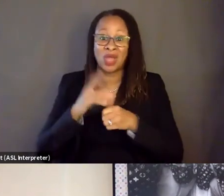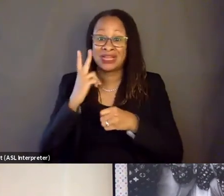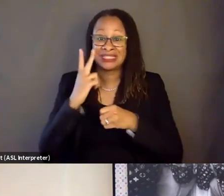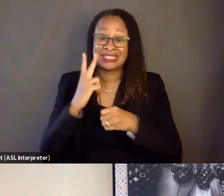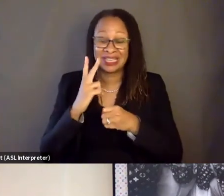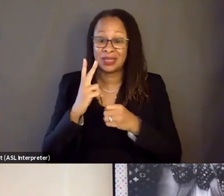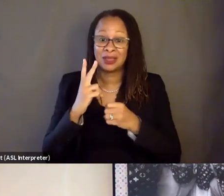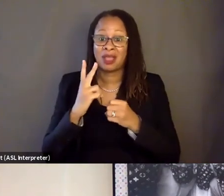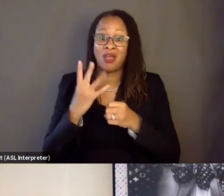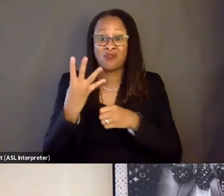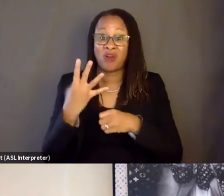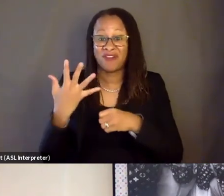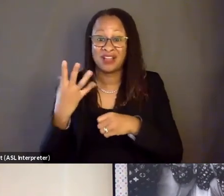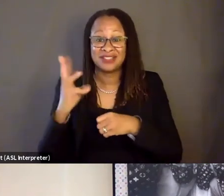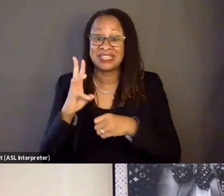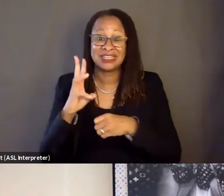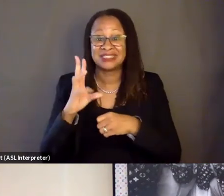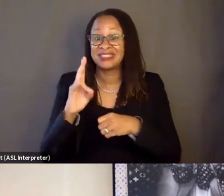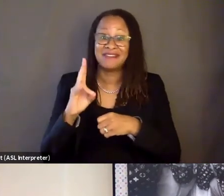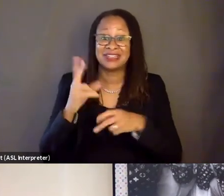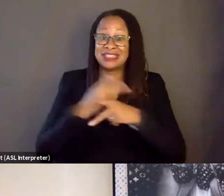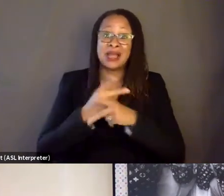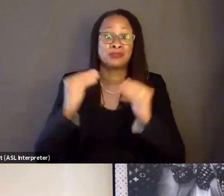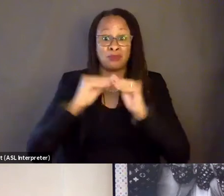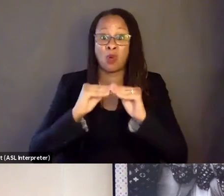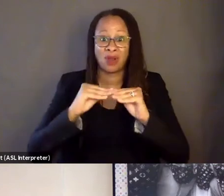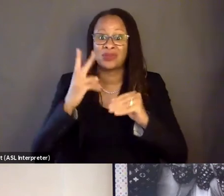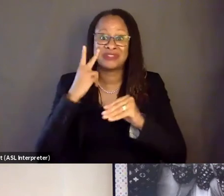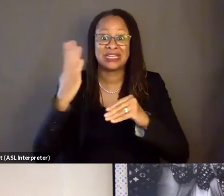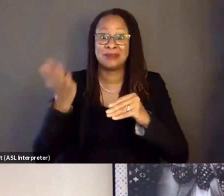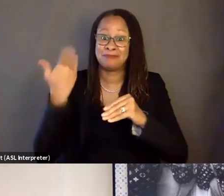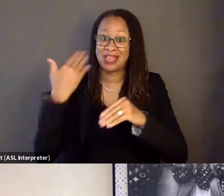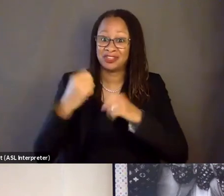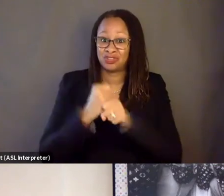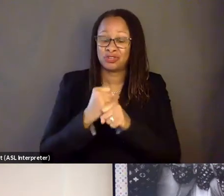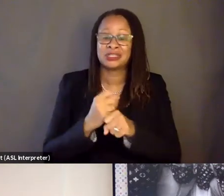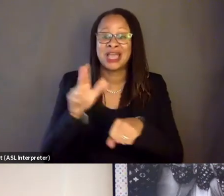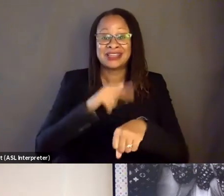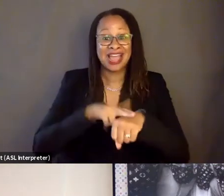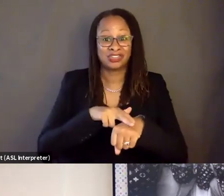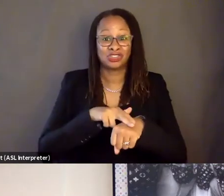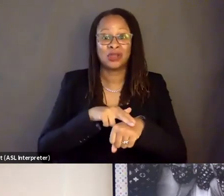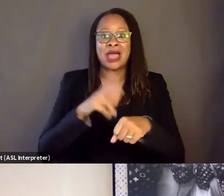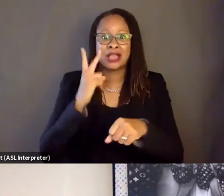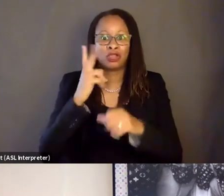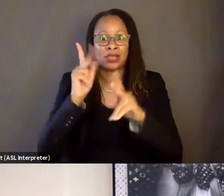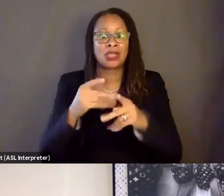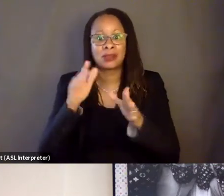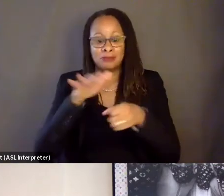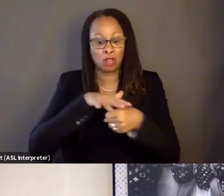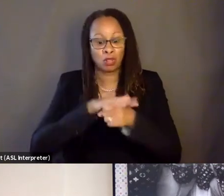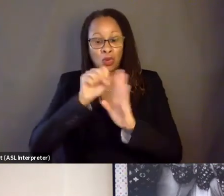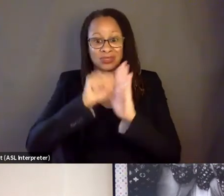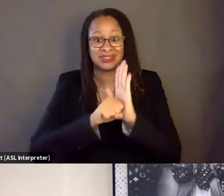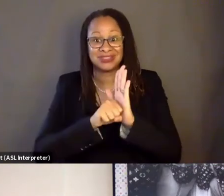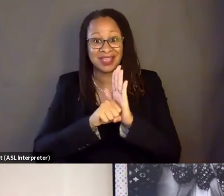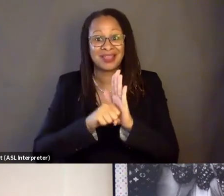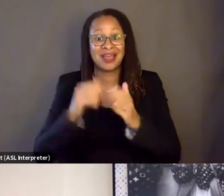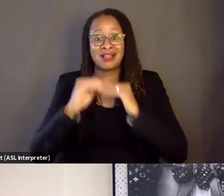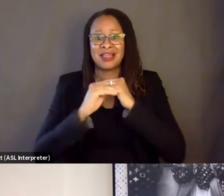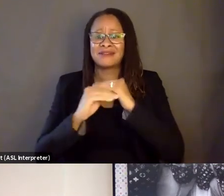like 4, 5, 6, 7 times what we've seen in past years nationally, and then looking at the local state levels. I'm really curious for